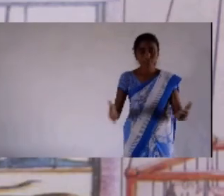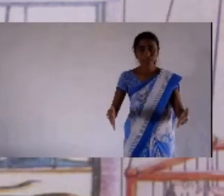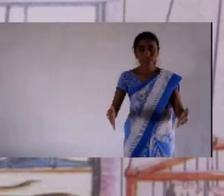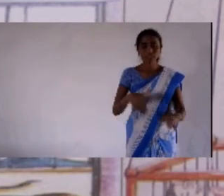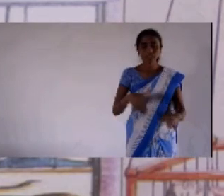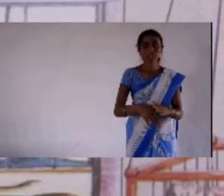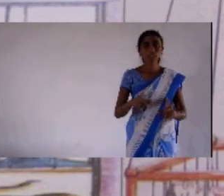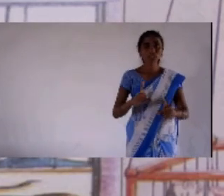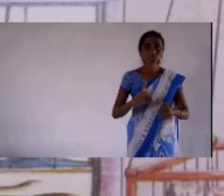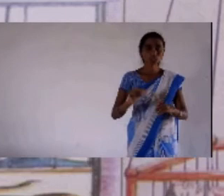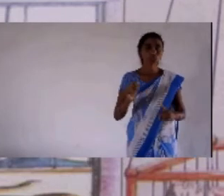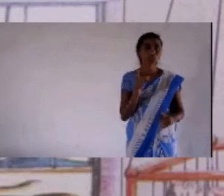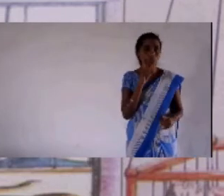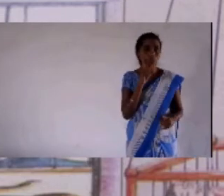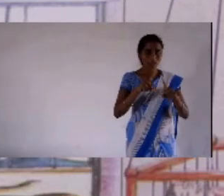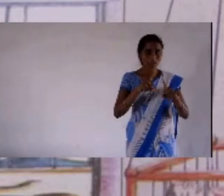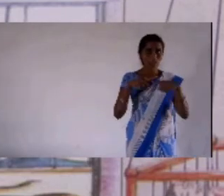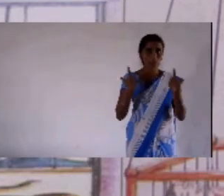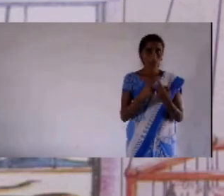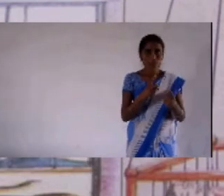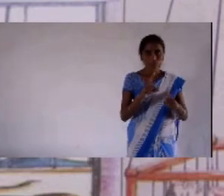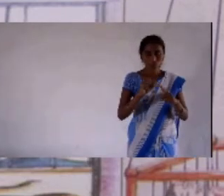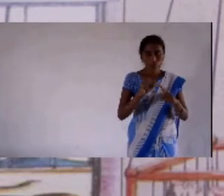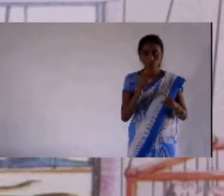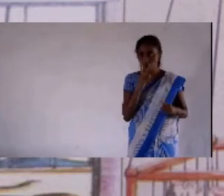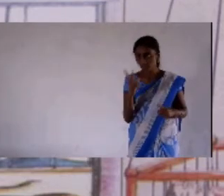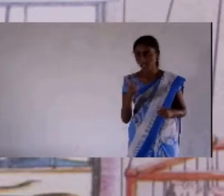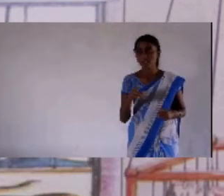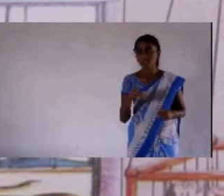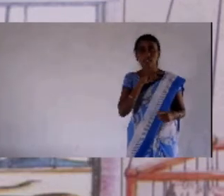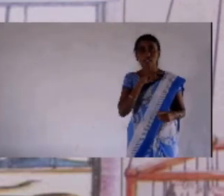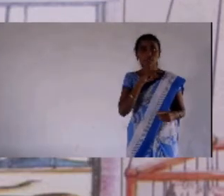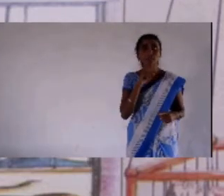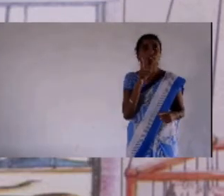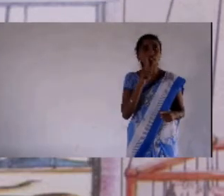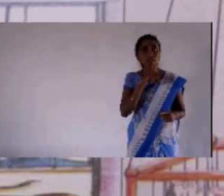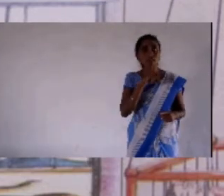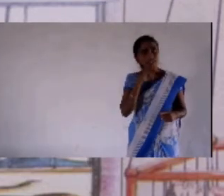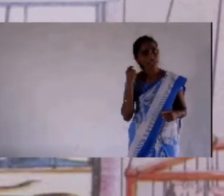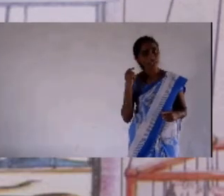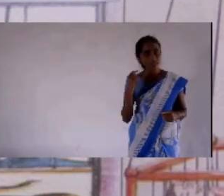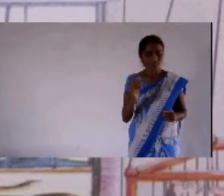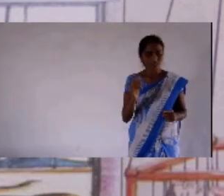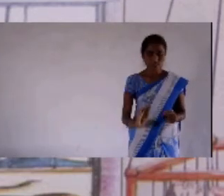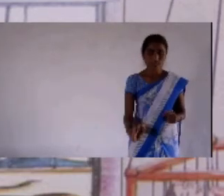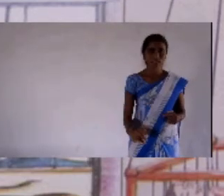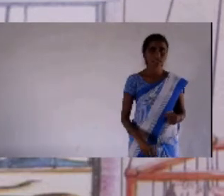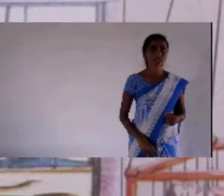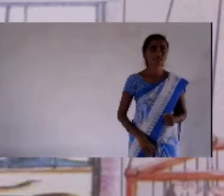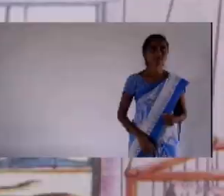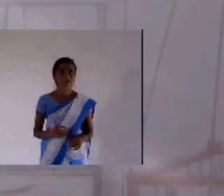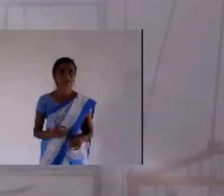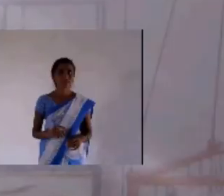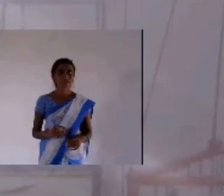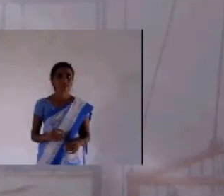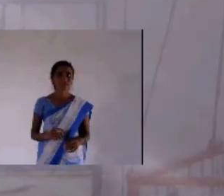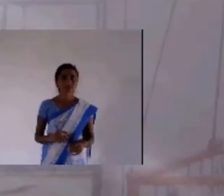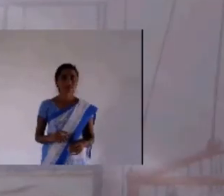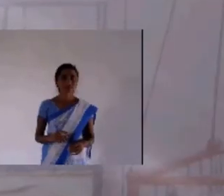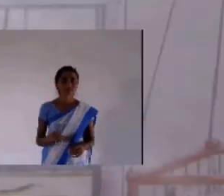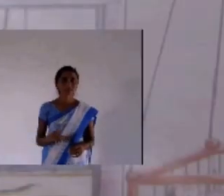She went into the room and saw the dead snake.